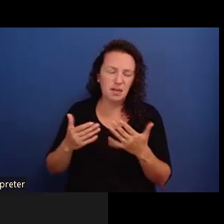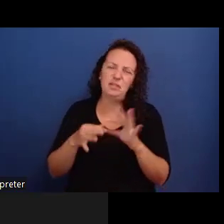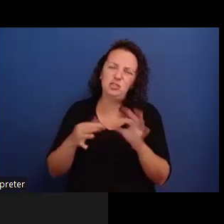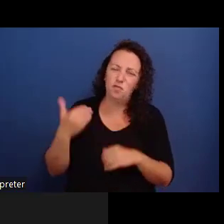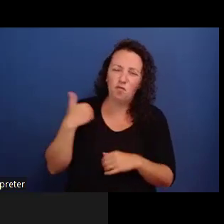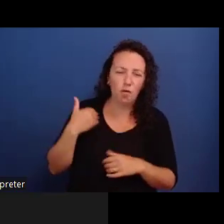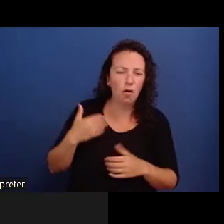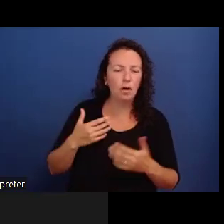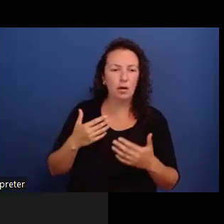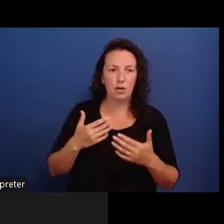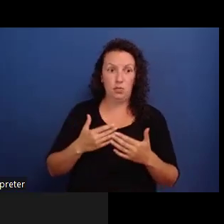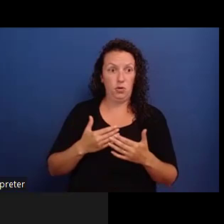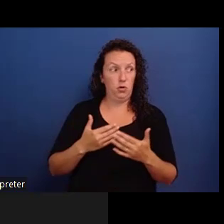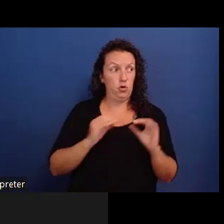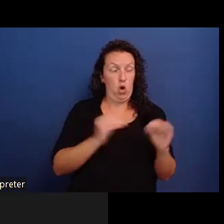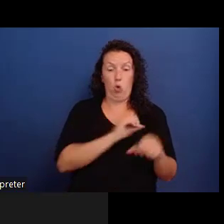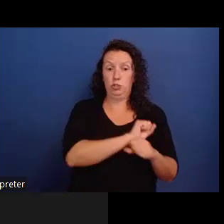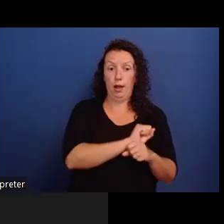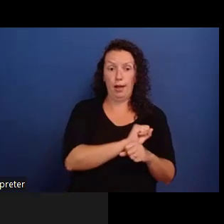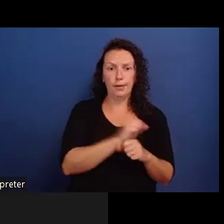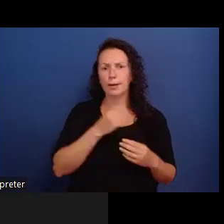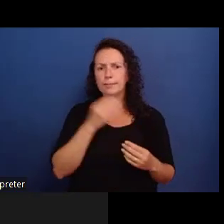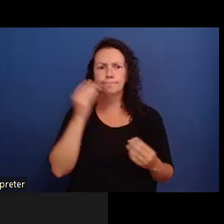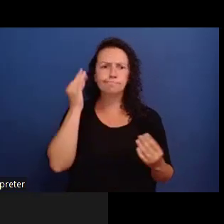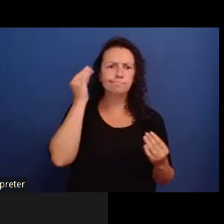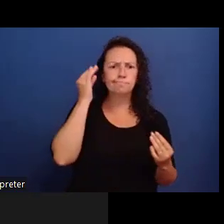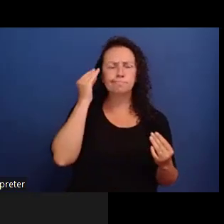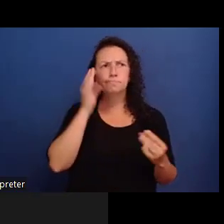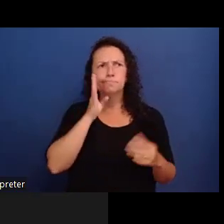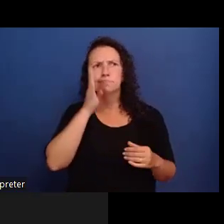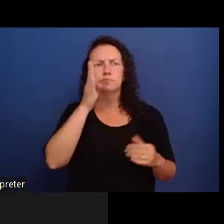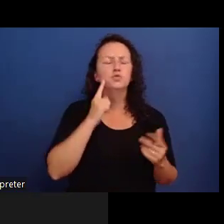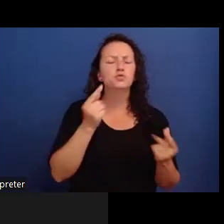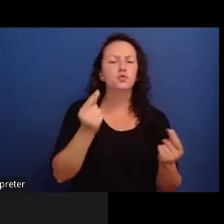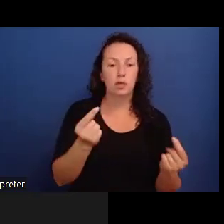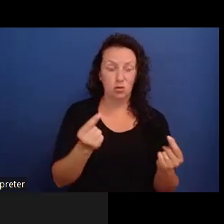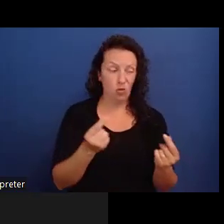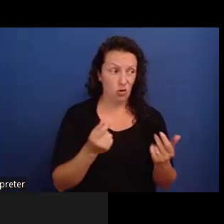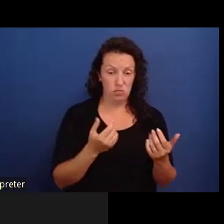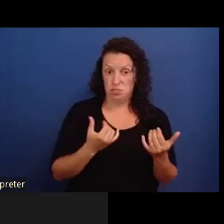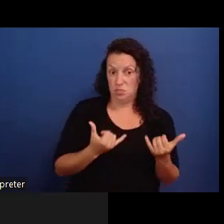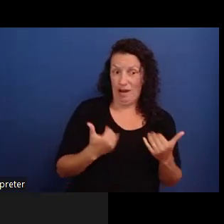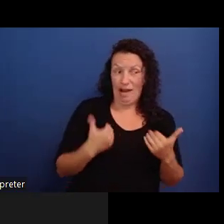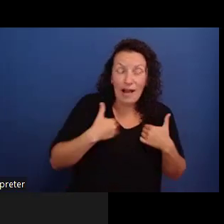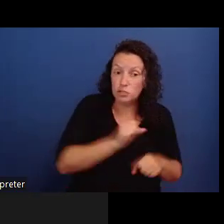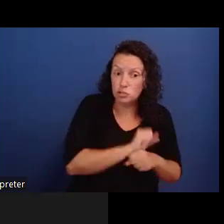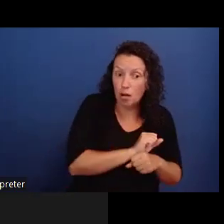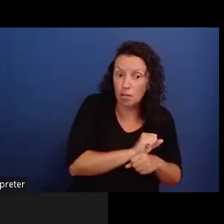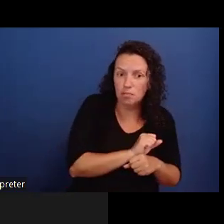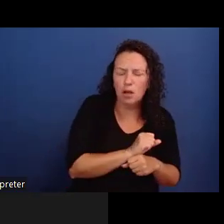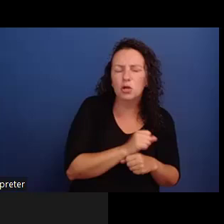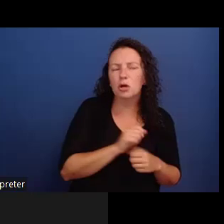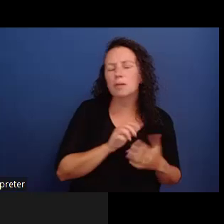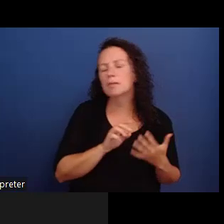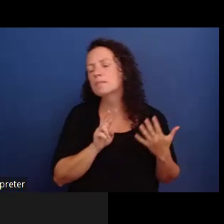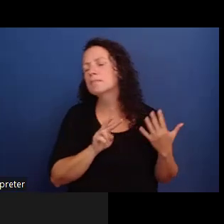if you're currently working and you trying to like understand like, okay, like what are some next steps? Like I